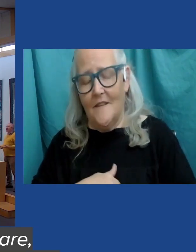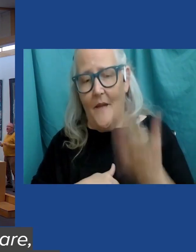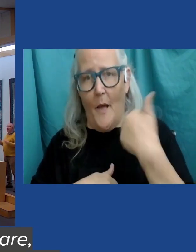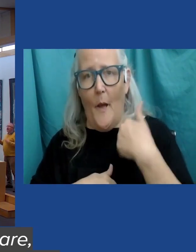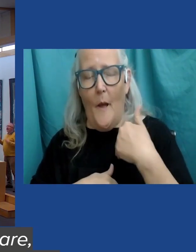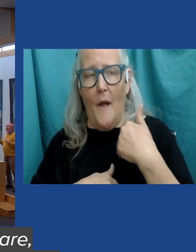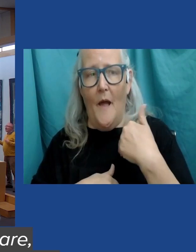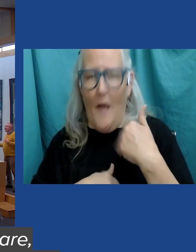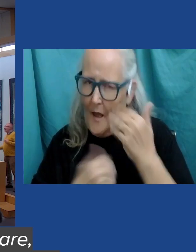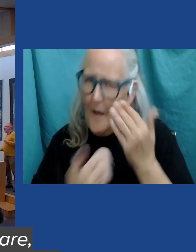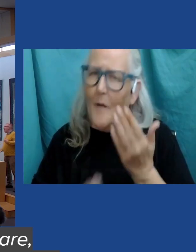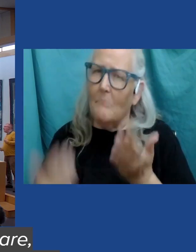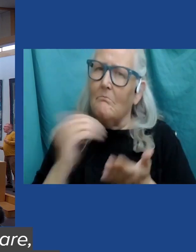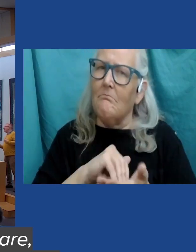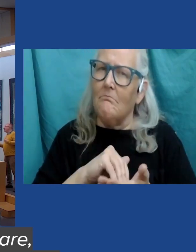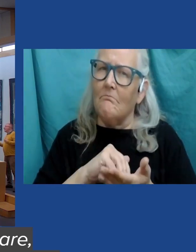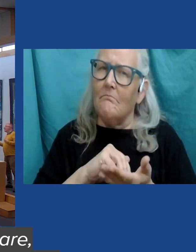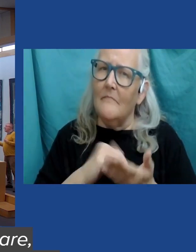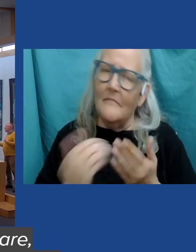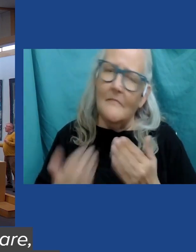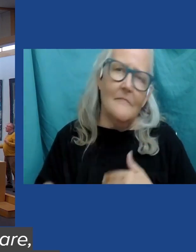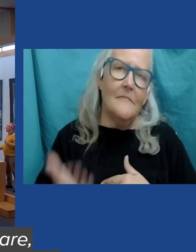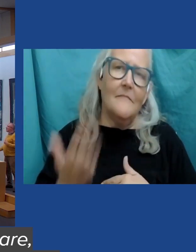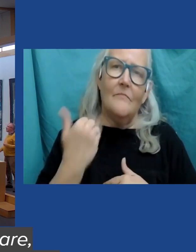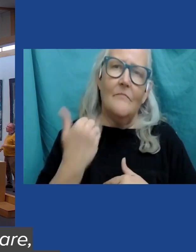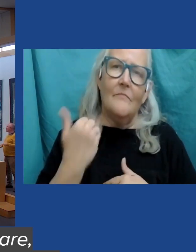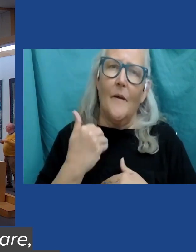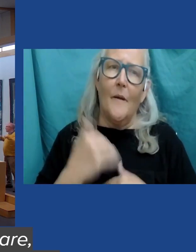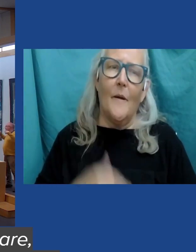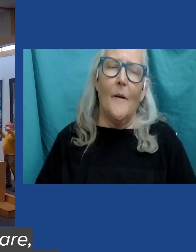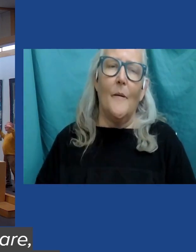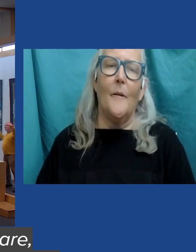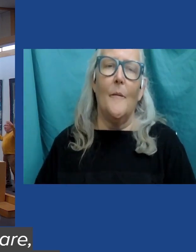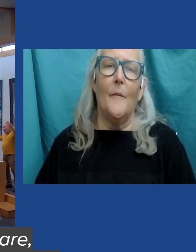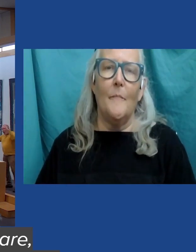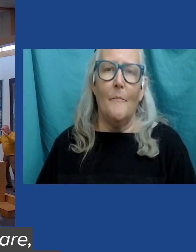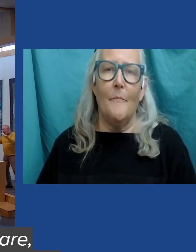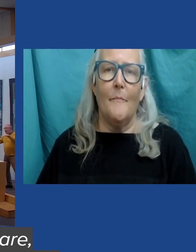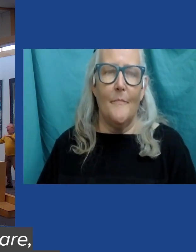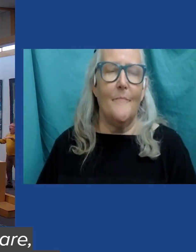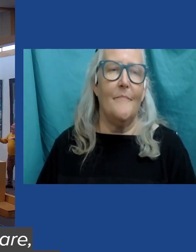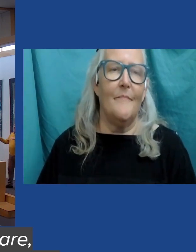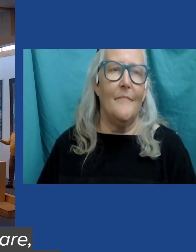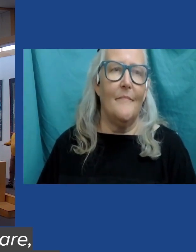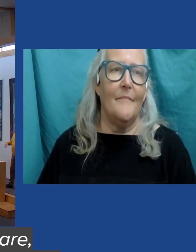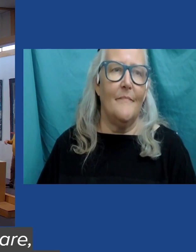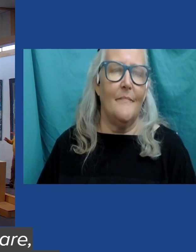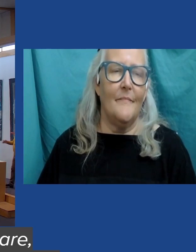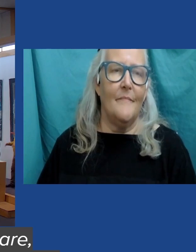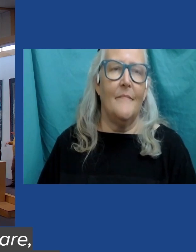Come yet again, come. More time.